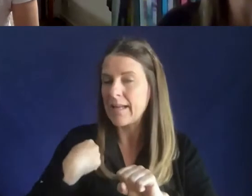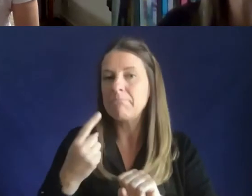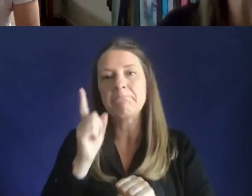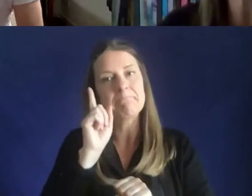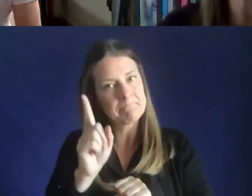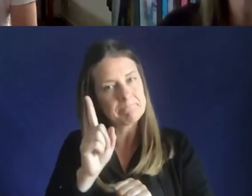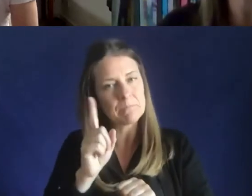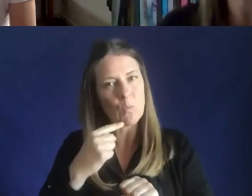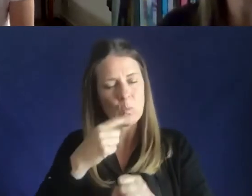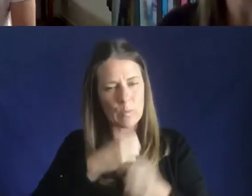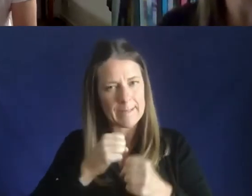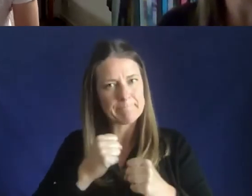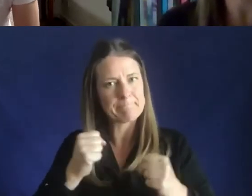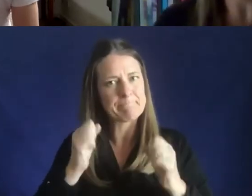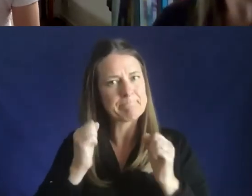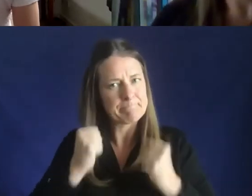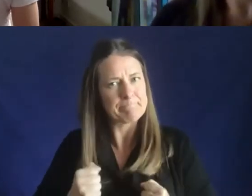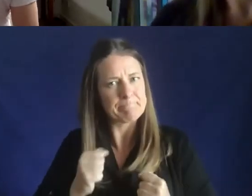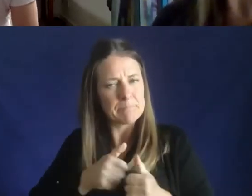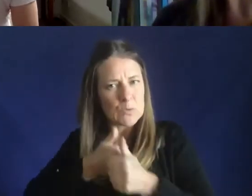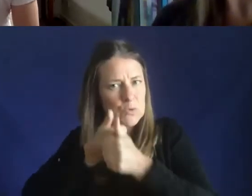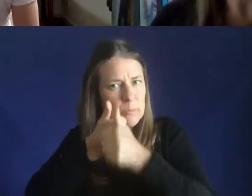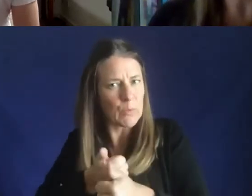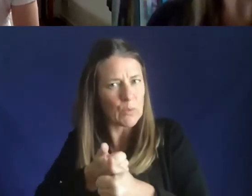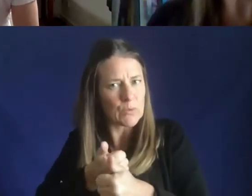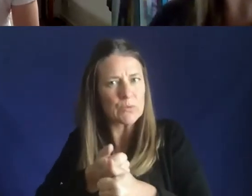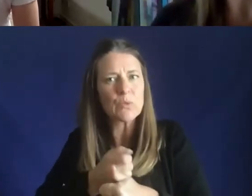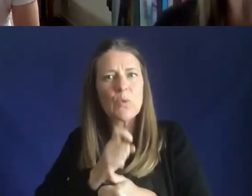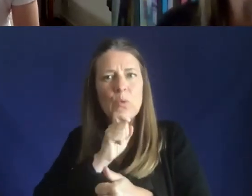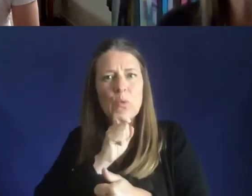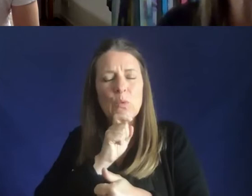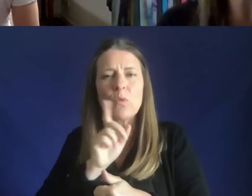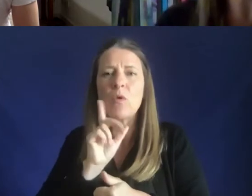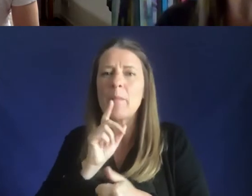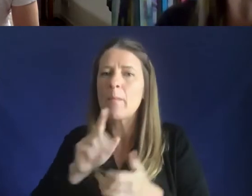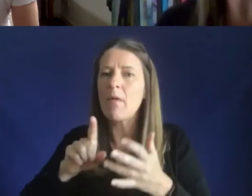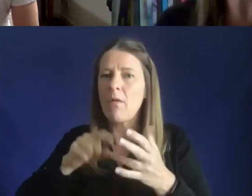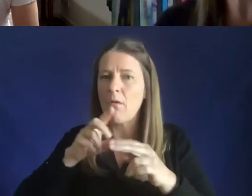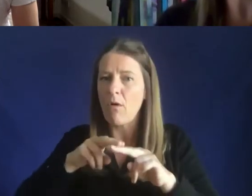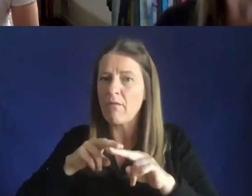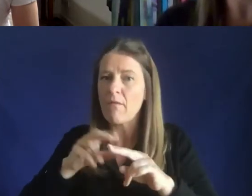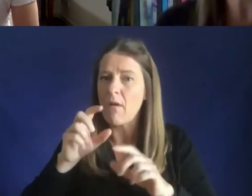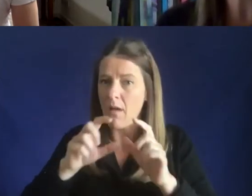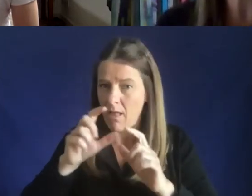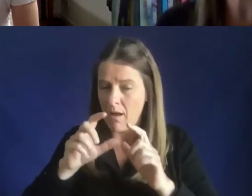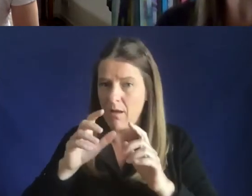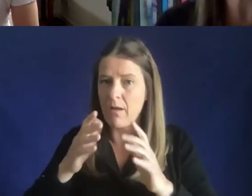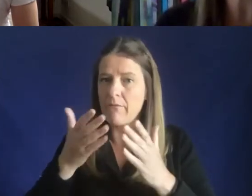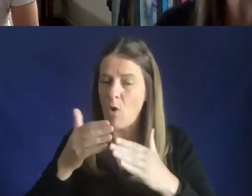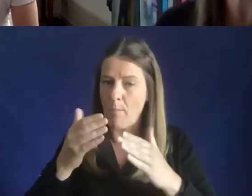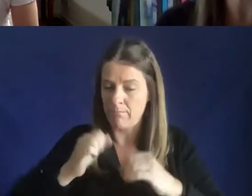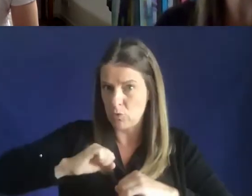our solidarity with people of colour in the Conservatoire, Scotland and abroad. And because of